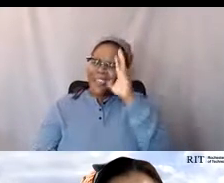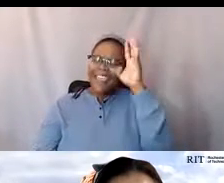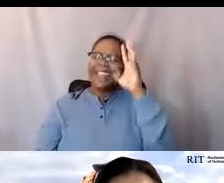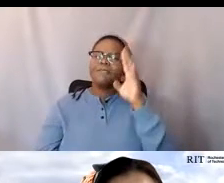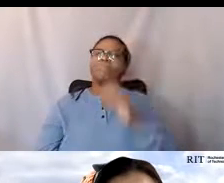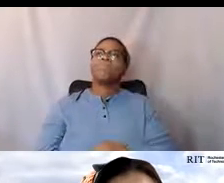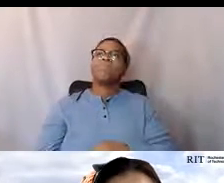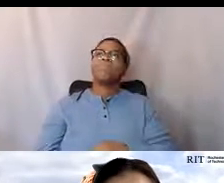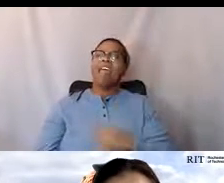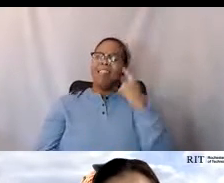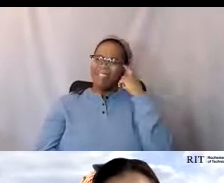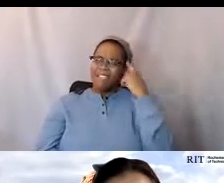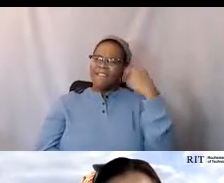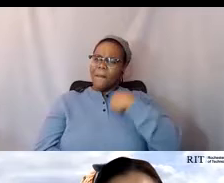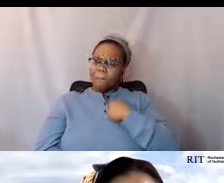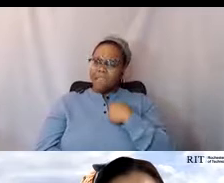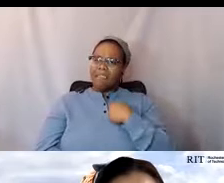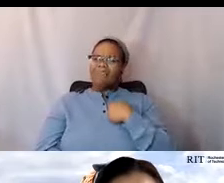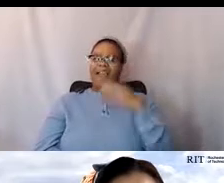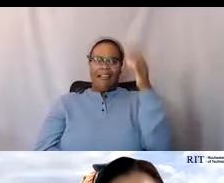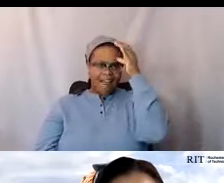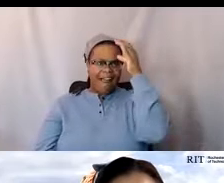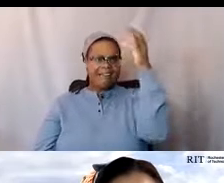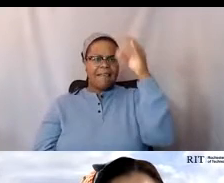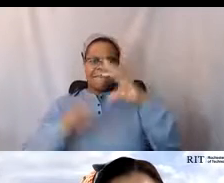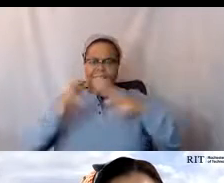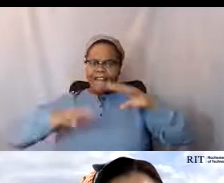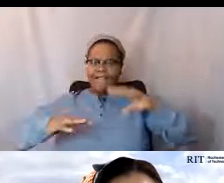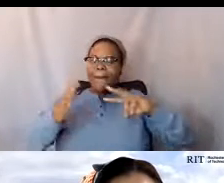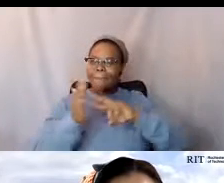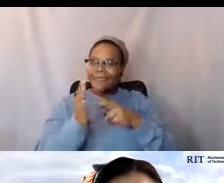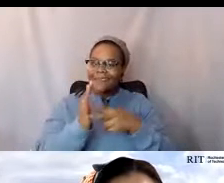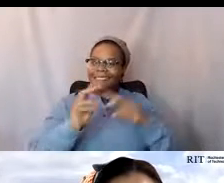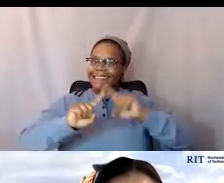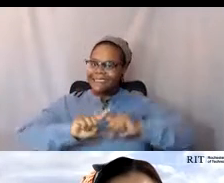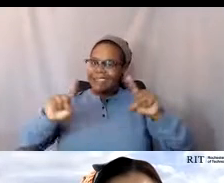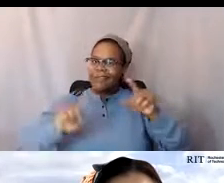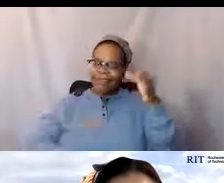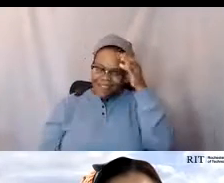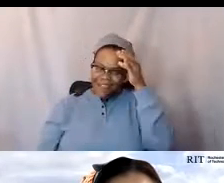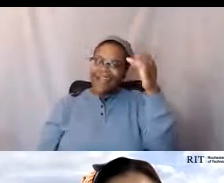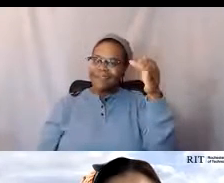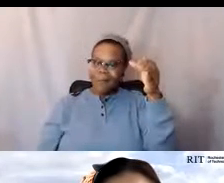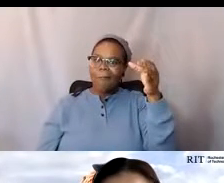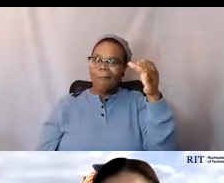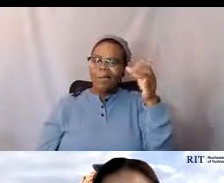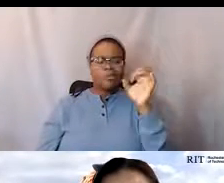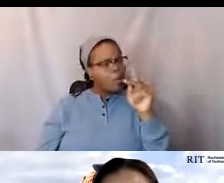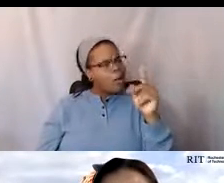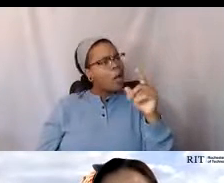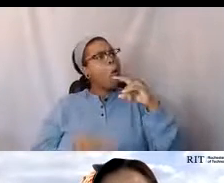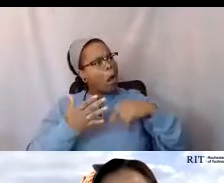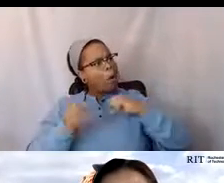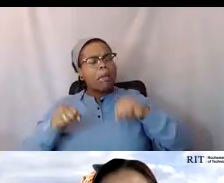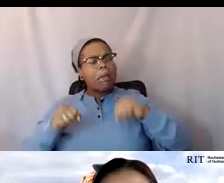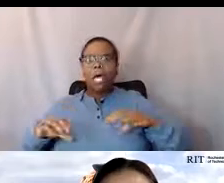the concept that diversity means difference, that's a concept. For me, it is, okay, what can I do to make